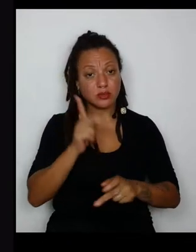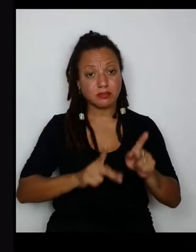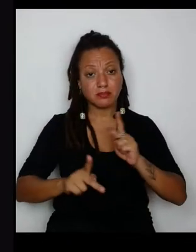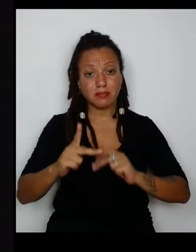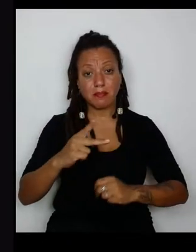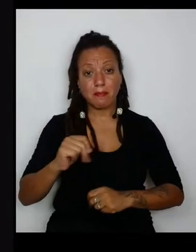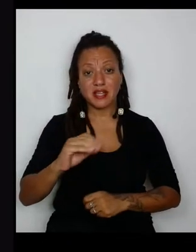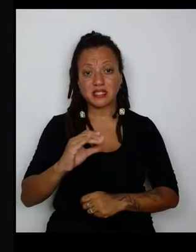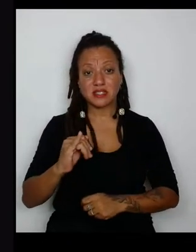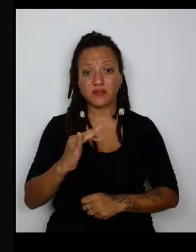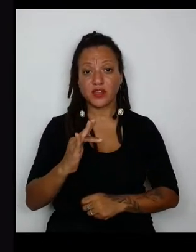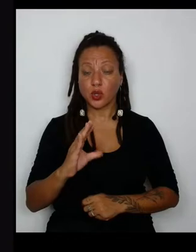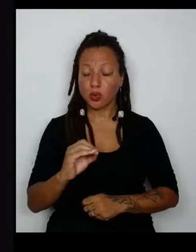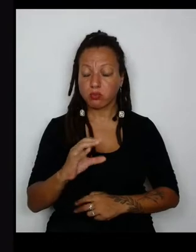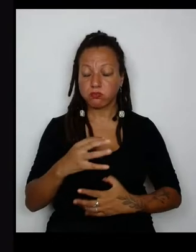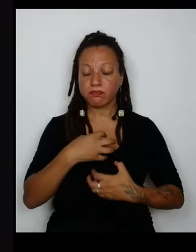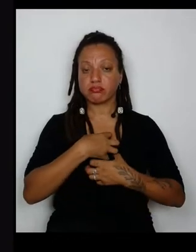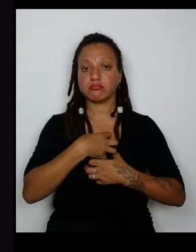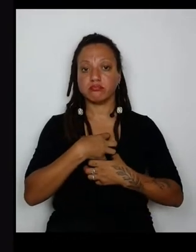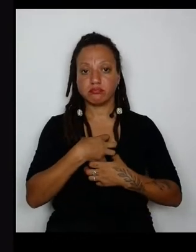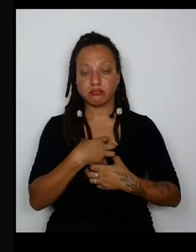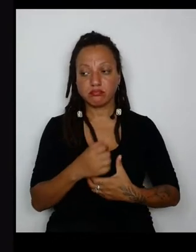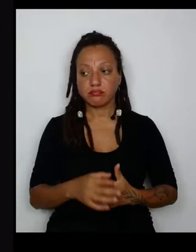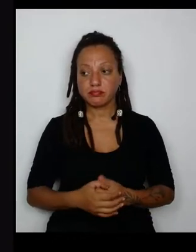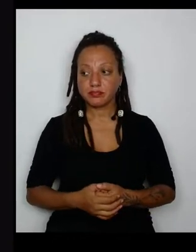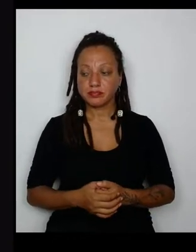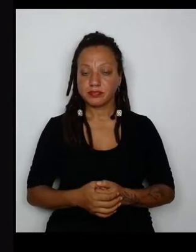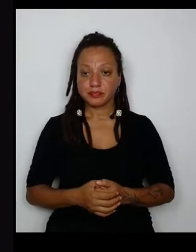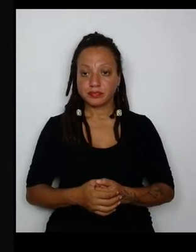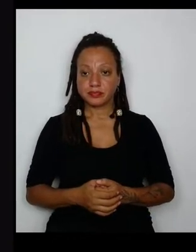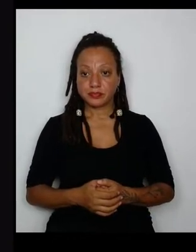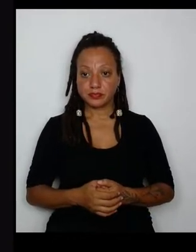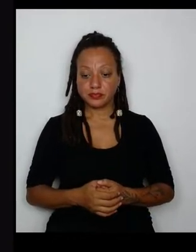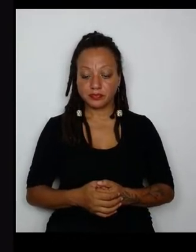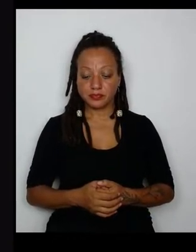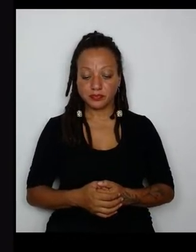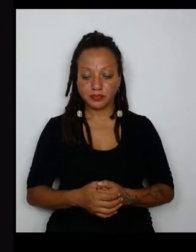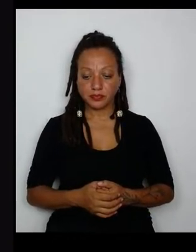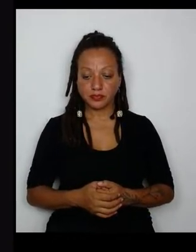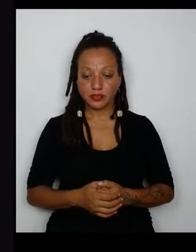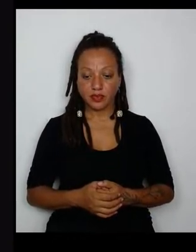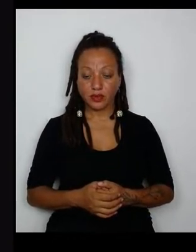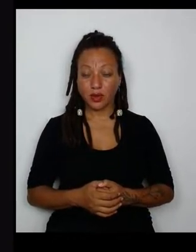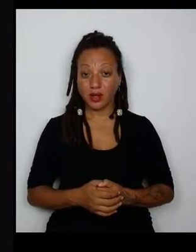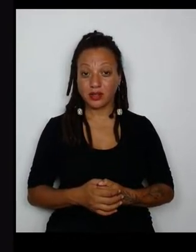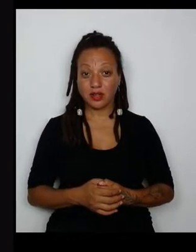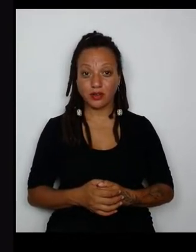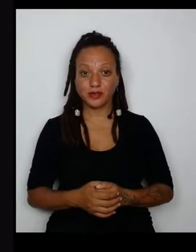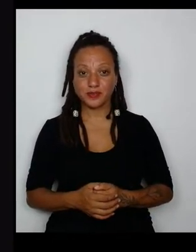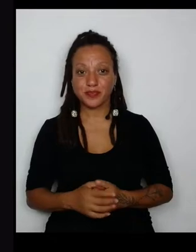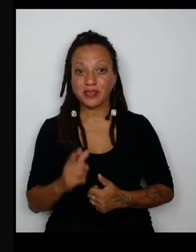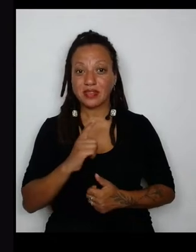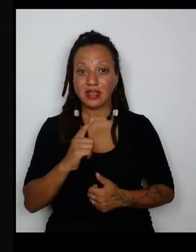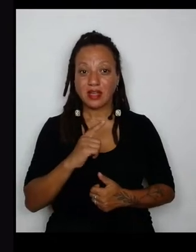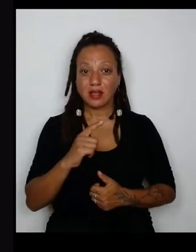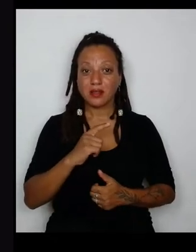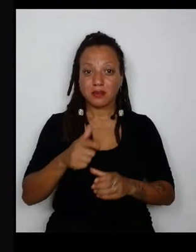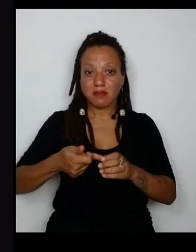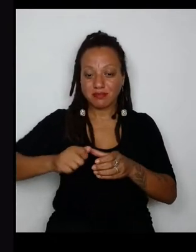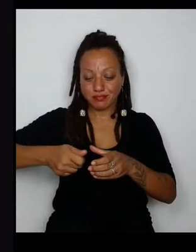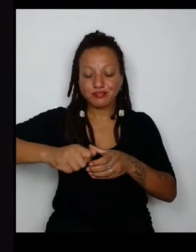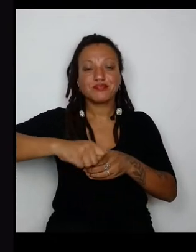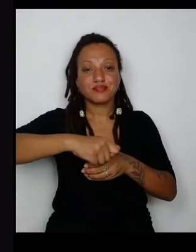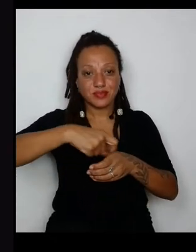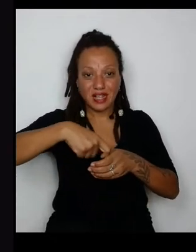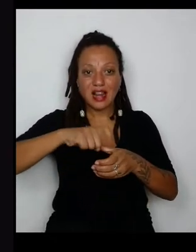pisupo or canned high salt corned beef today this is a valued exchange